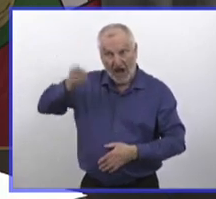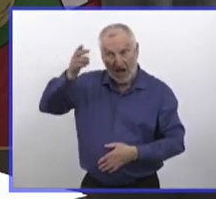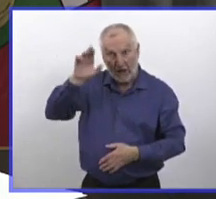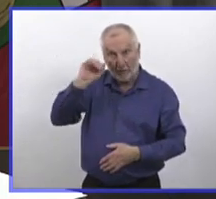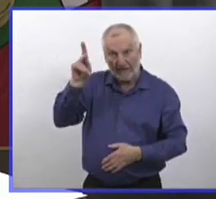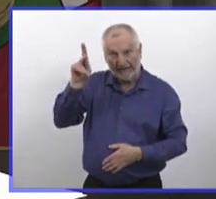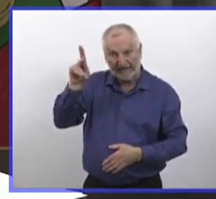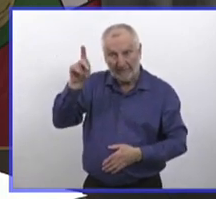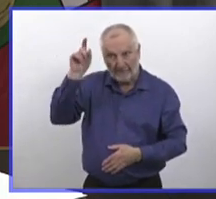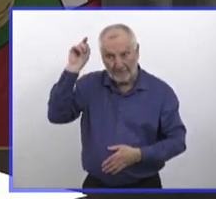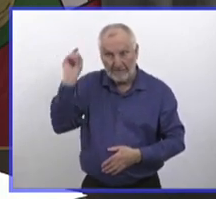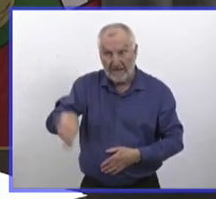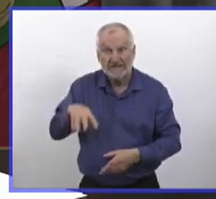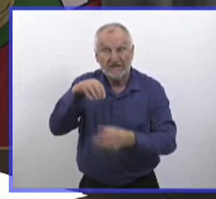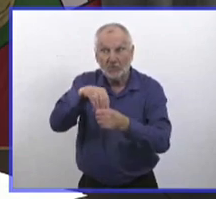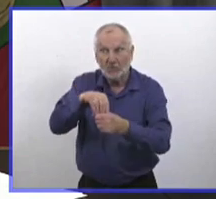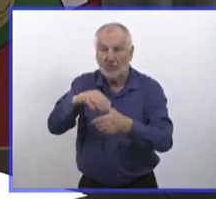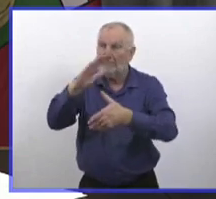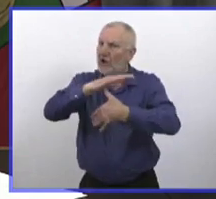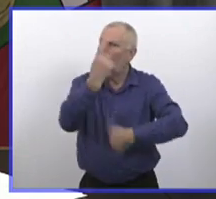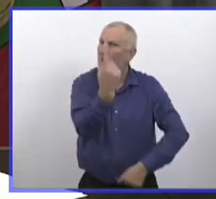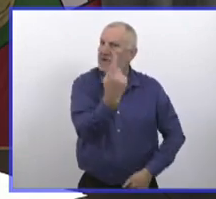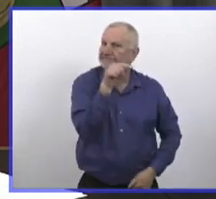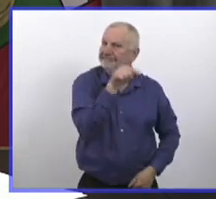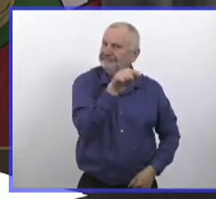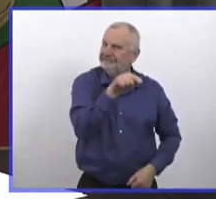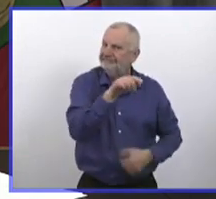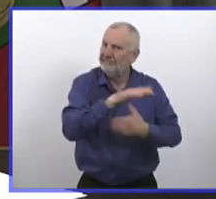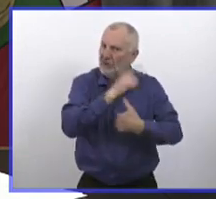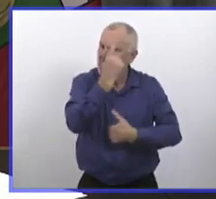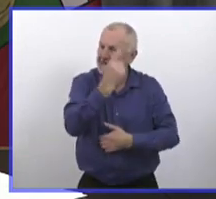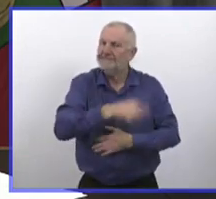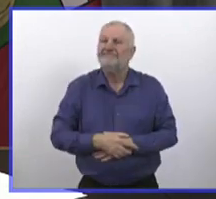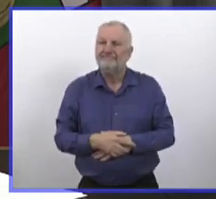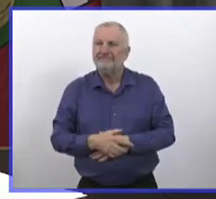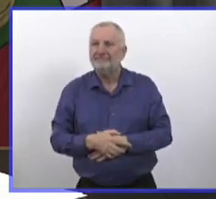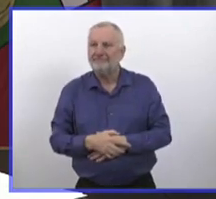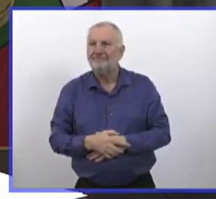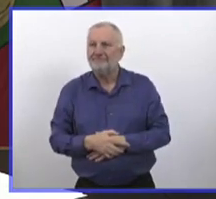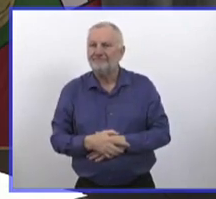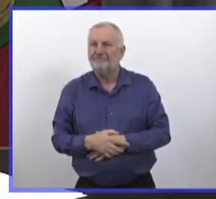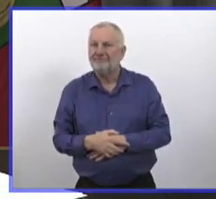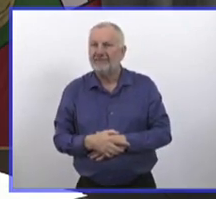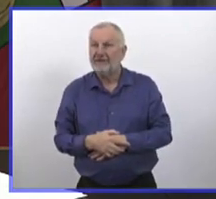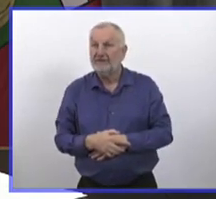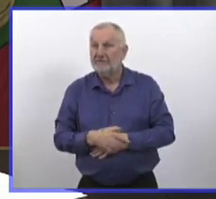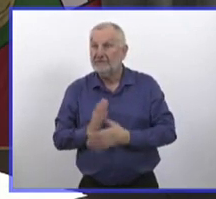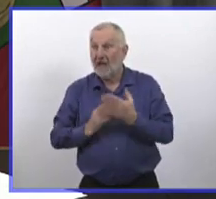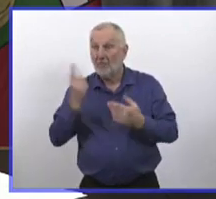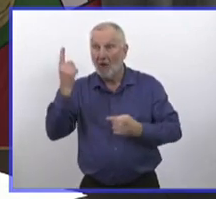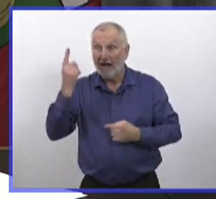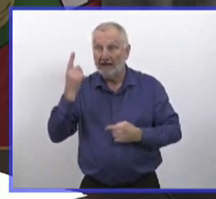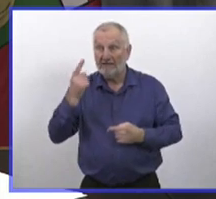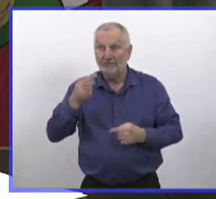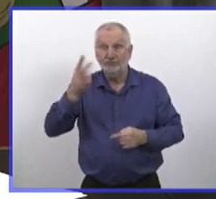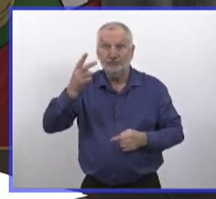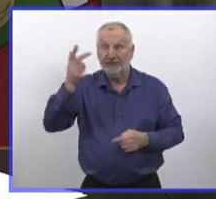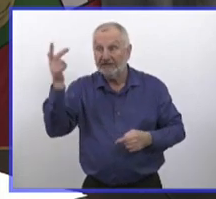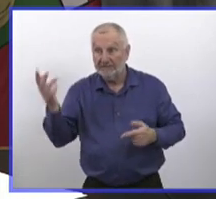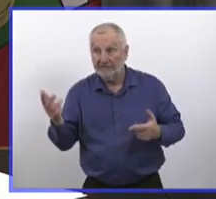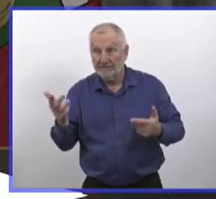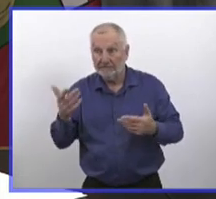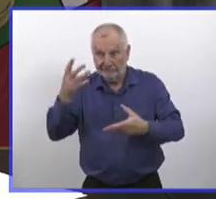different communities will have different amounts of different health conditions, and different clinics and pharmacies may